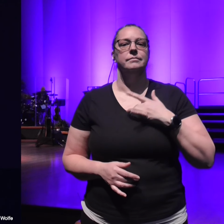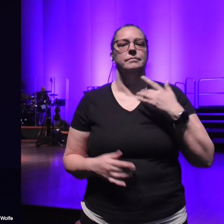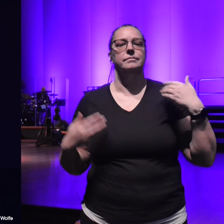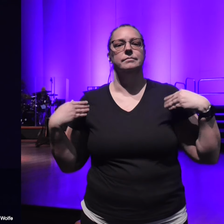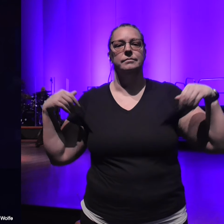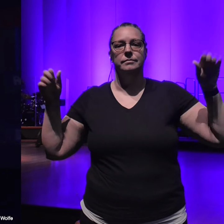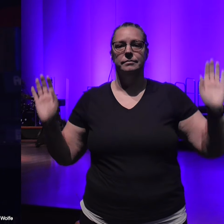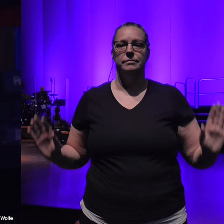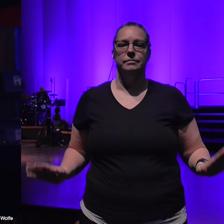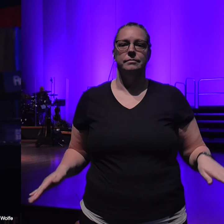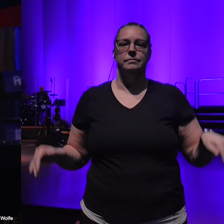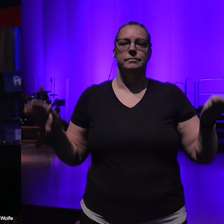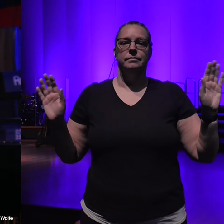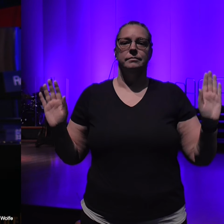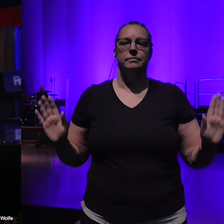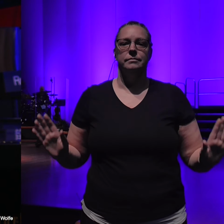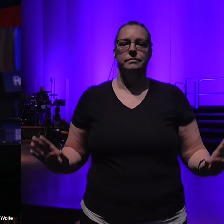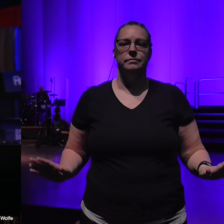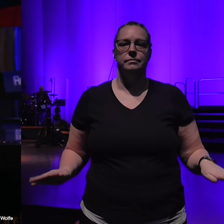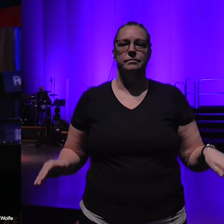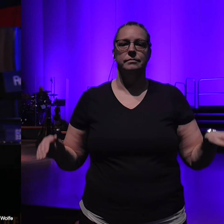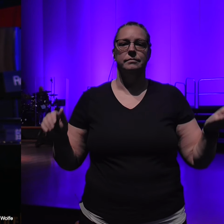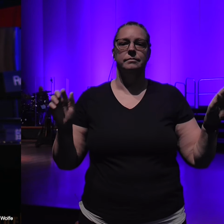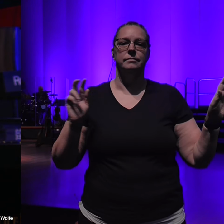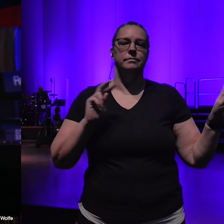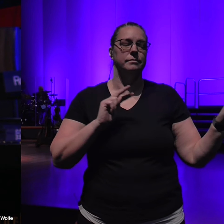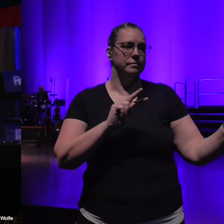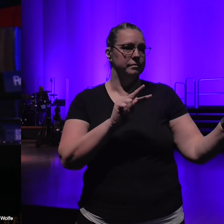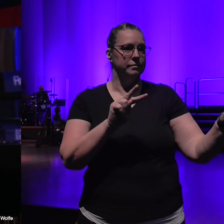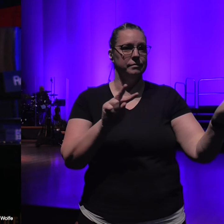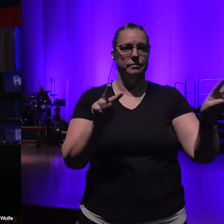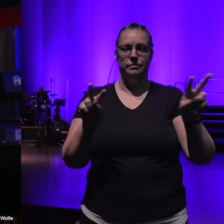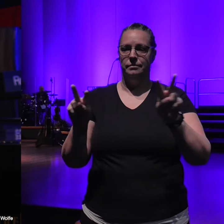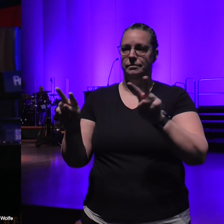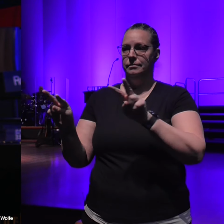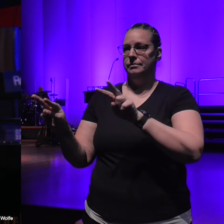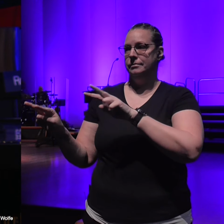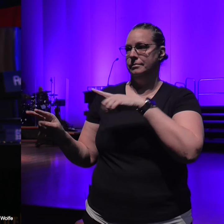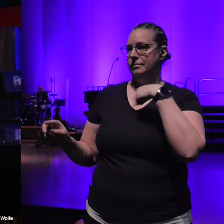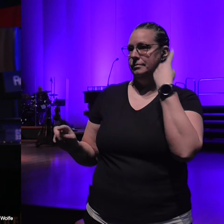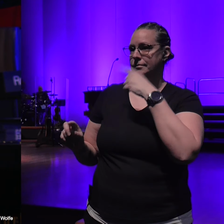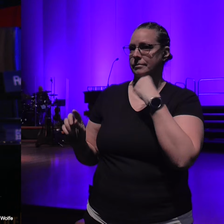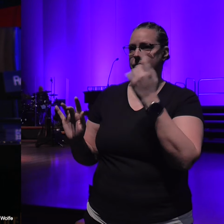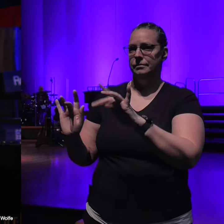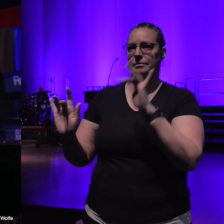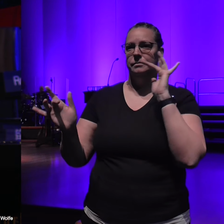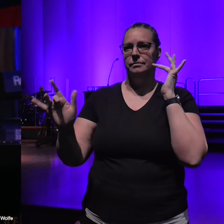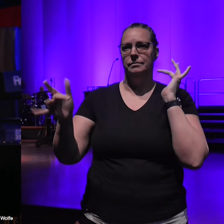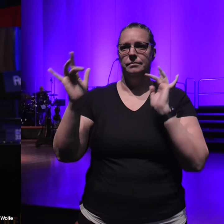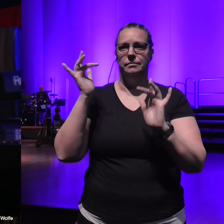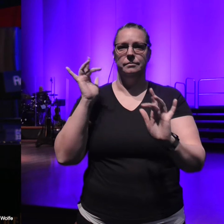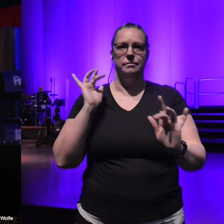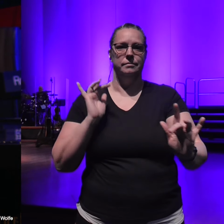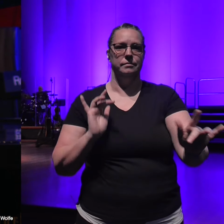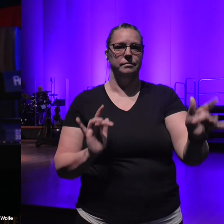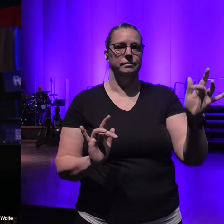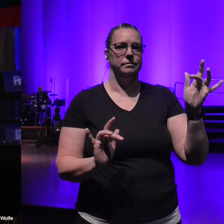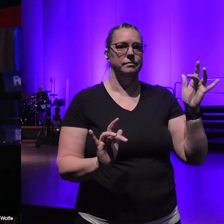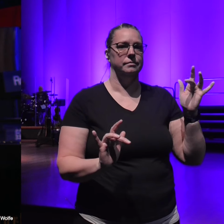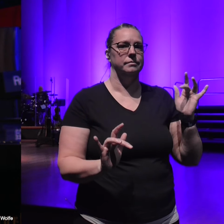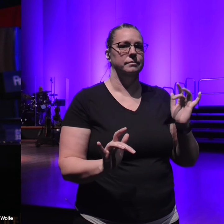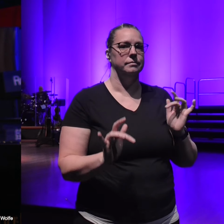grace. I can hear the brush of angel wings. I see glory on each